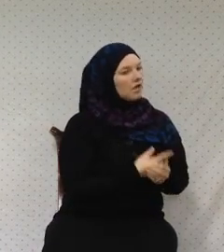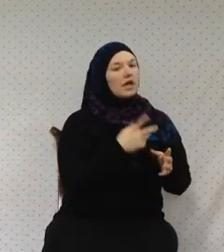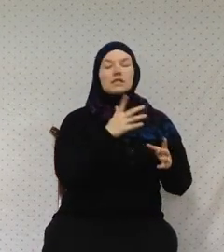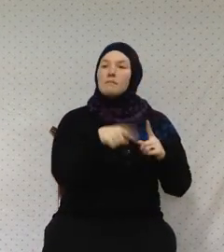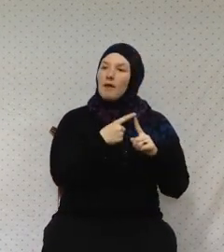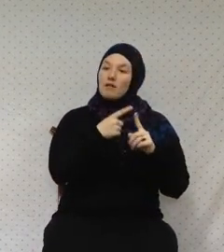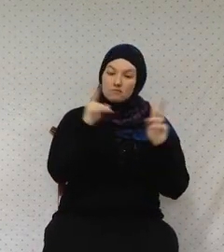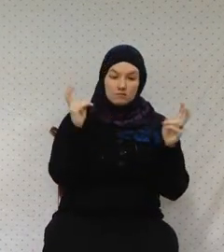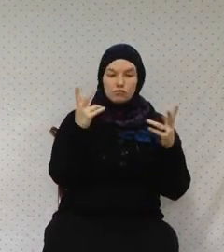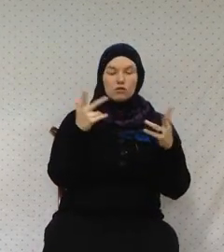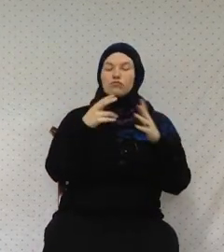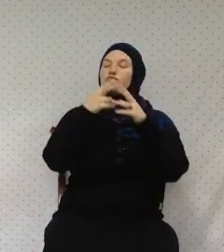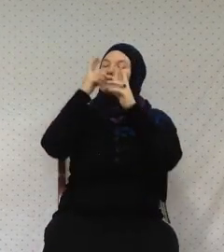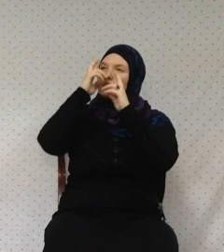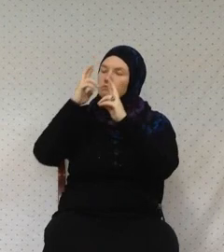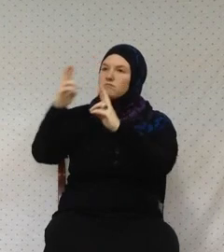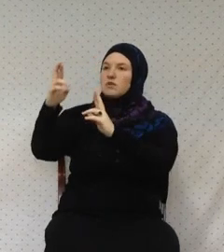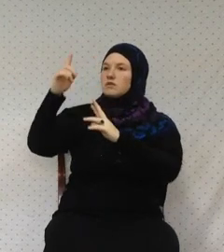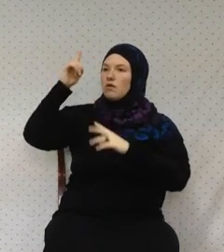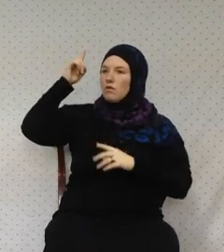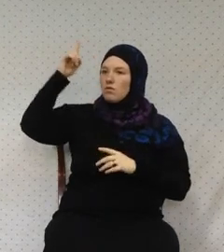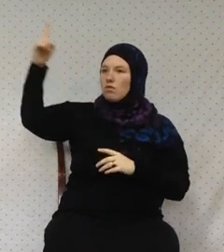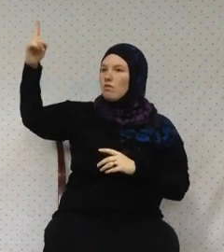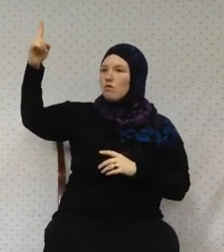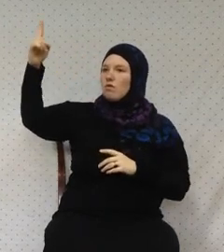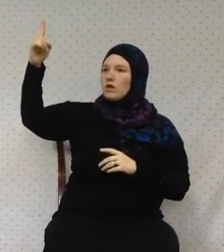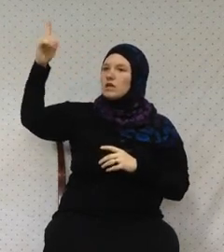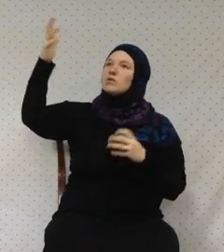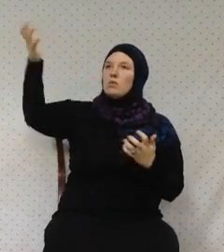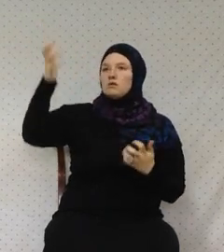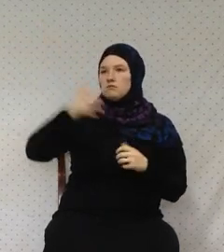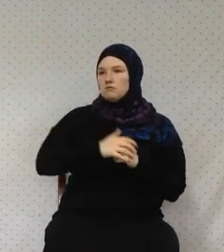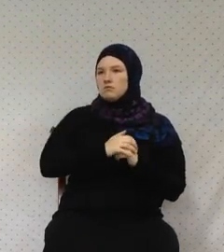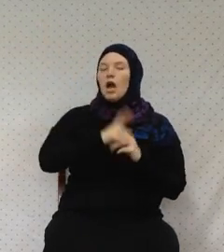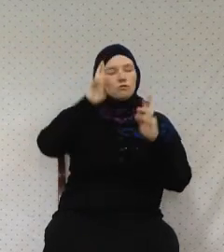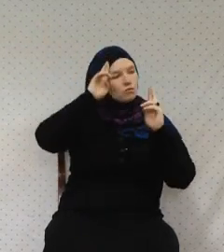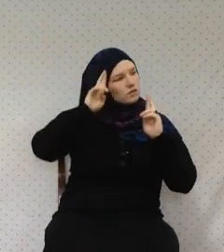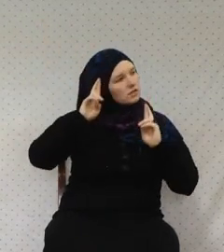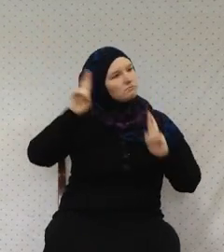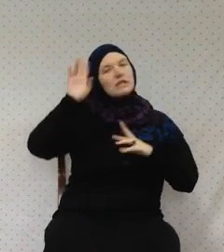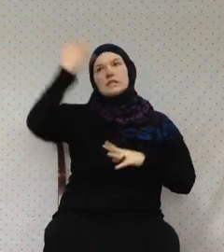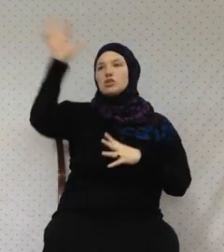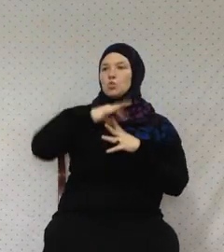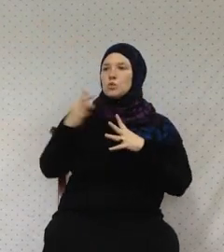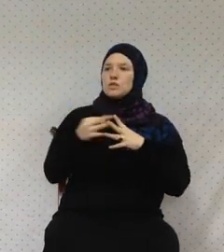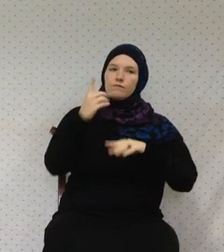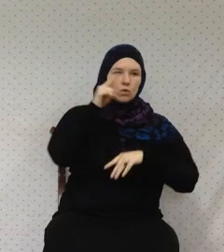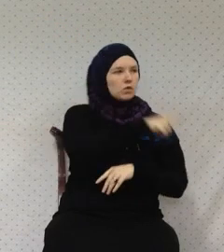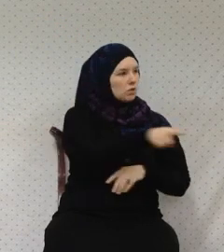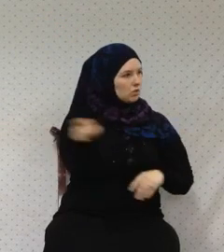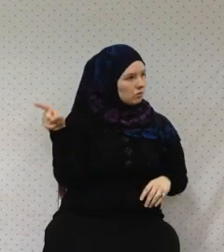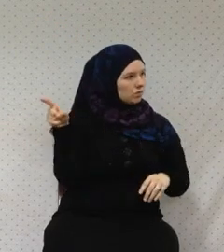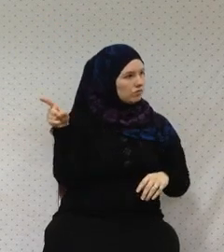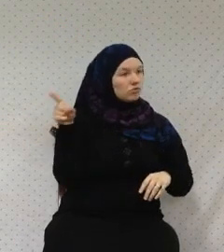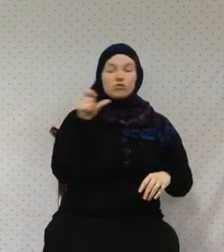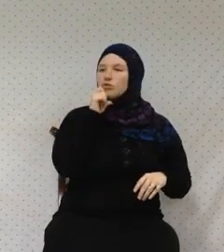respecting Allah's qada and qadr, to respect His will and to respect His choice for you,